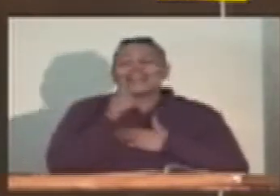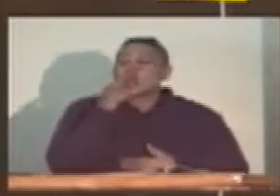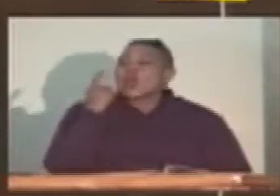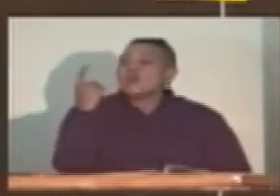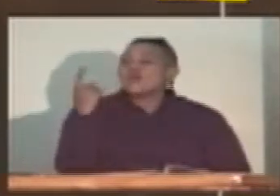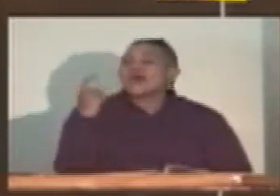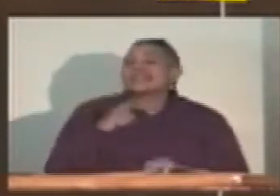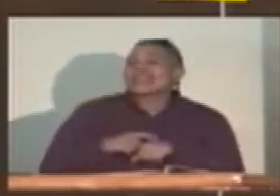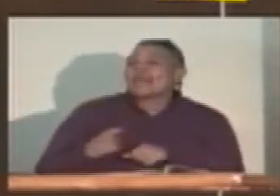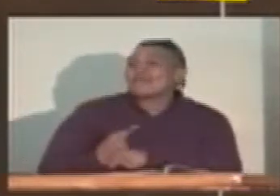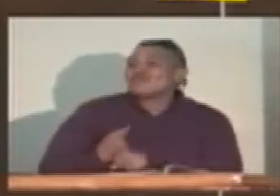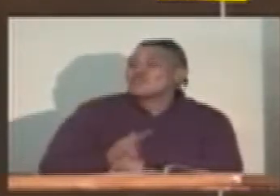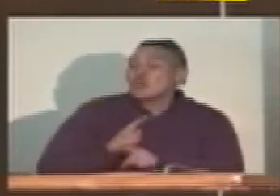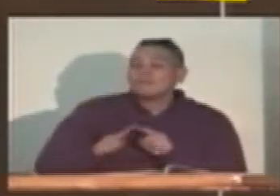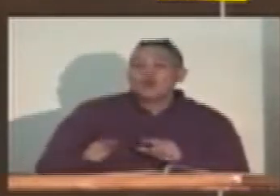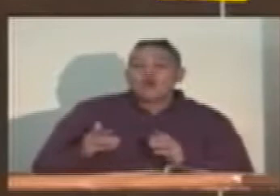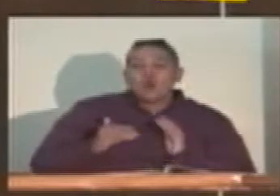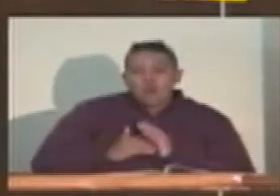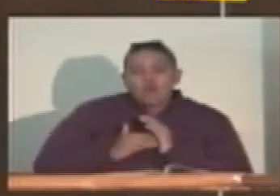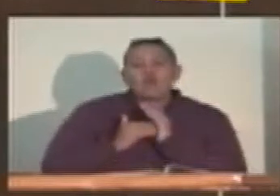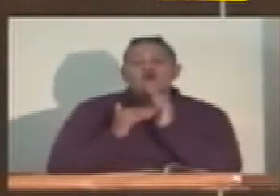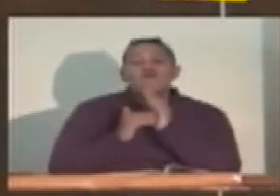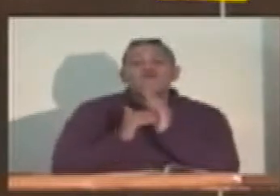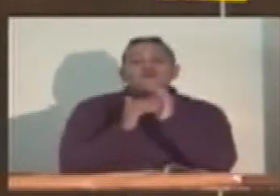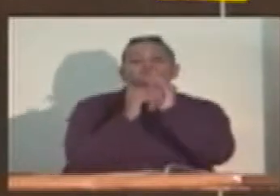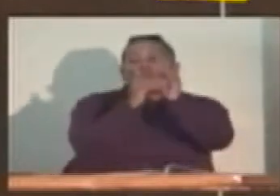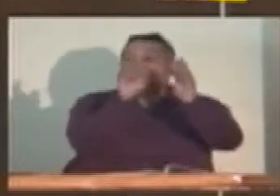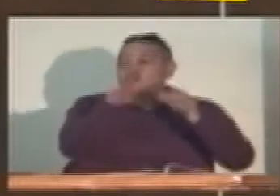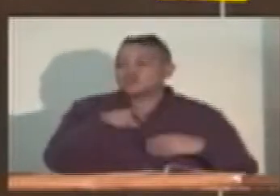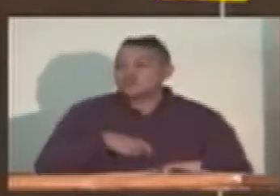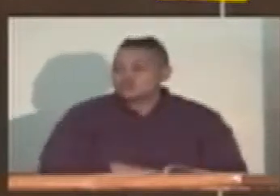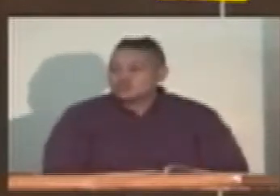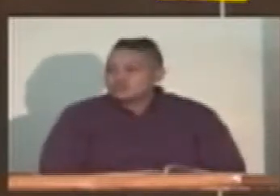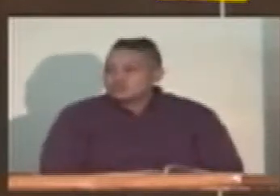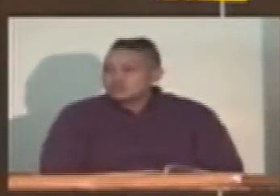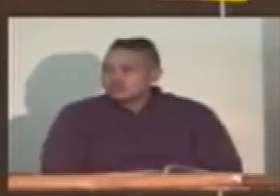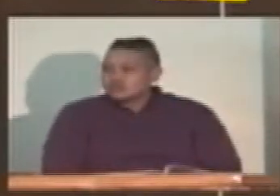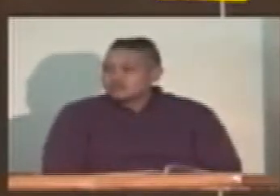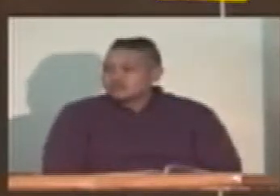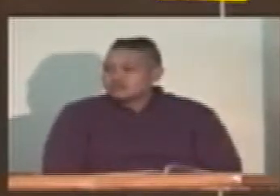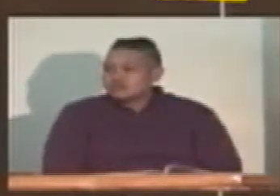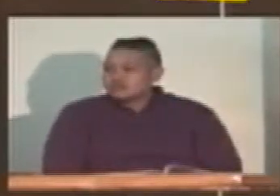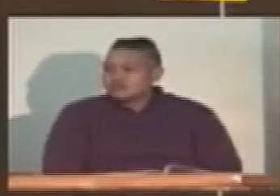once a year, but routinely. For example,